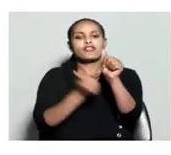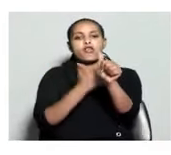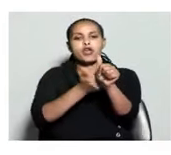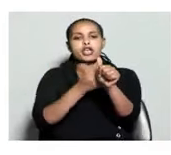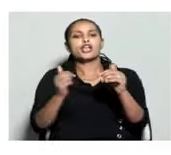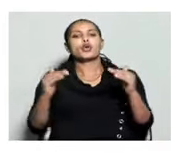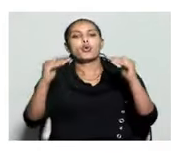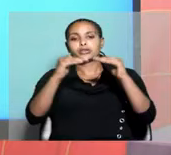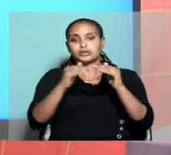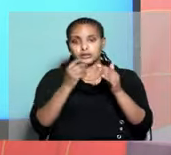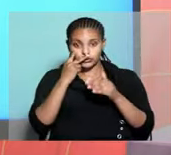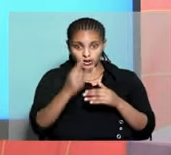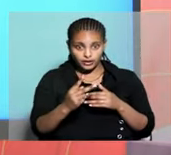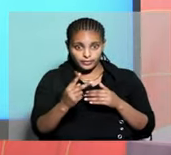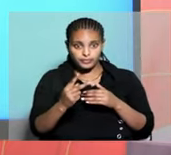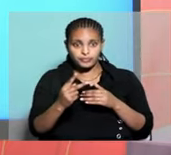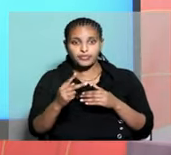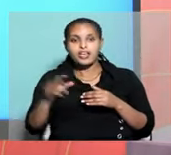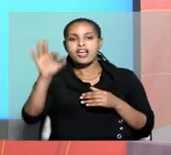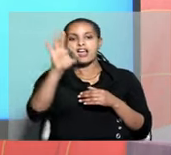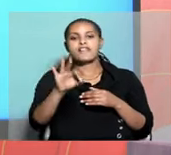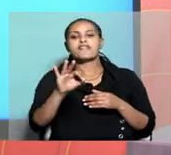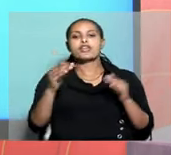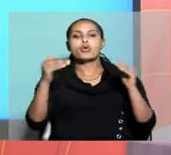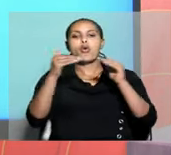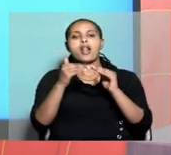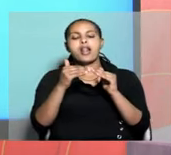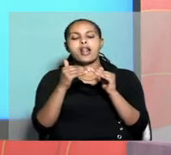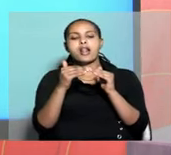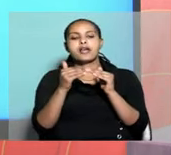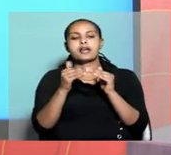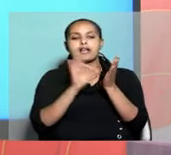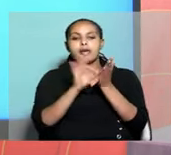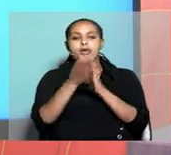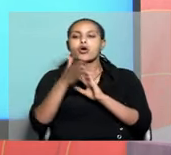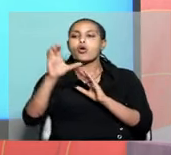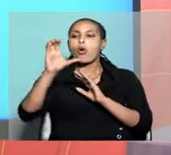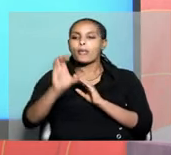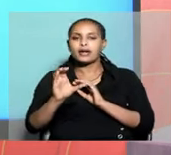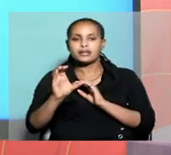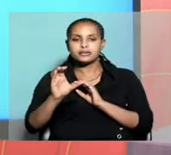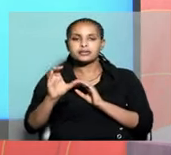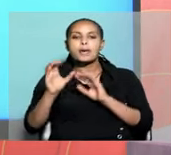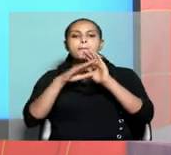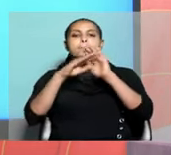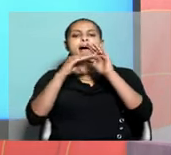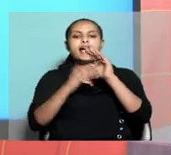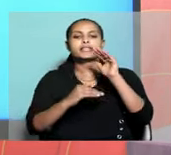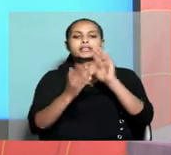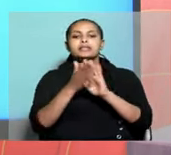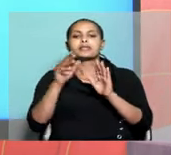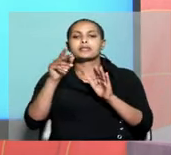following equation. You see, degree of freedom F equal number of components minus number of